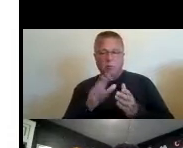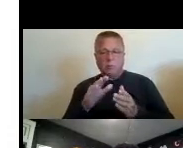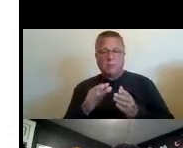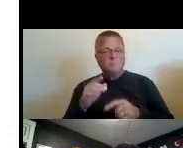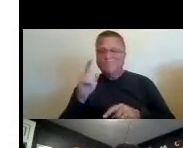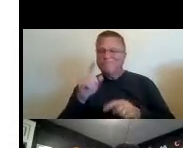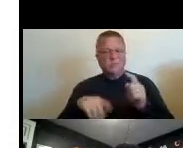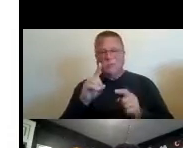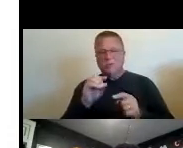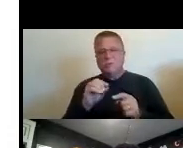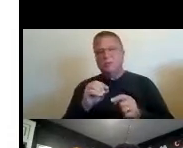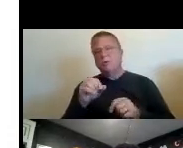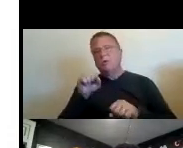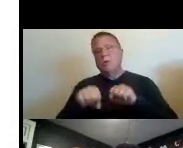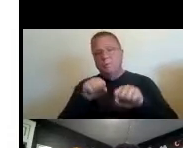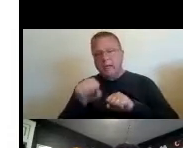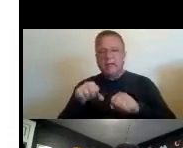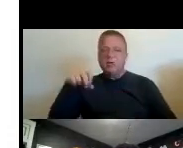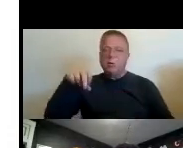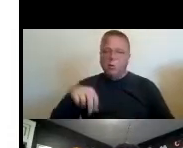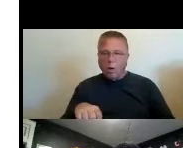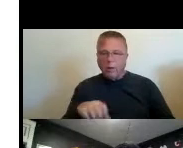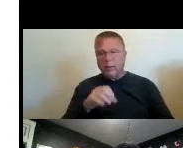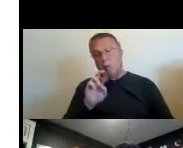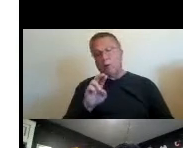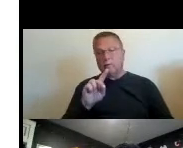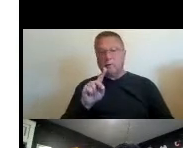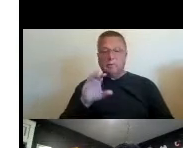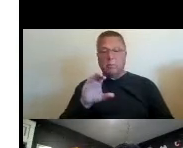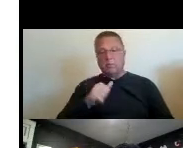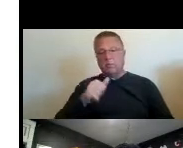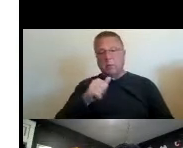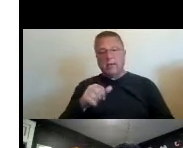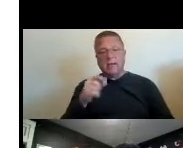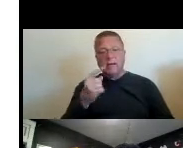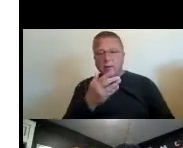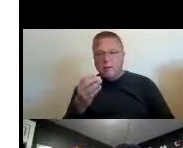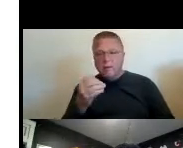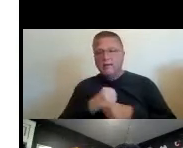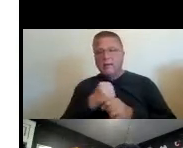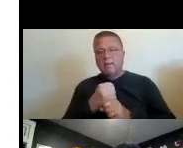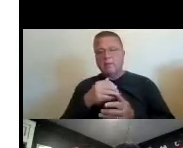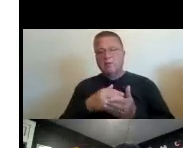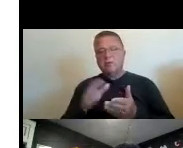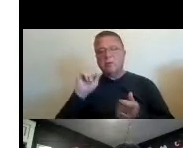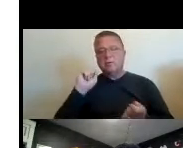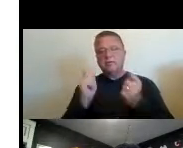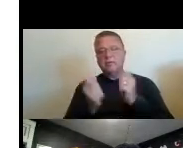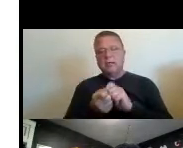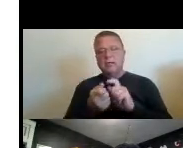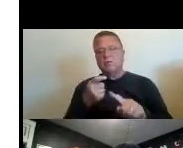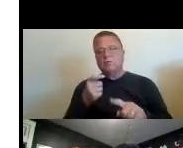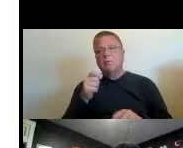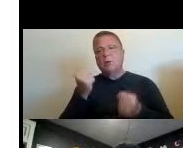achieved by biking or walking or public transit, and the thing that will help make those trips change from a car to biking or walking or transit